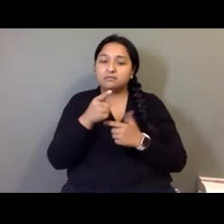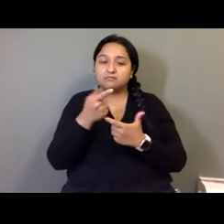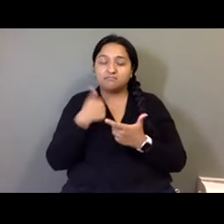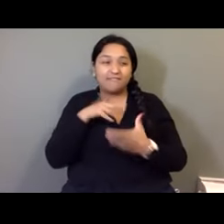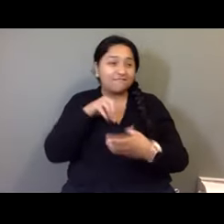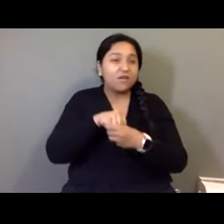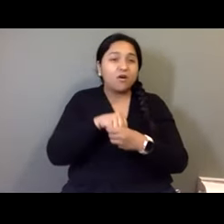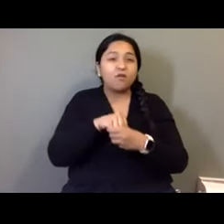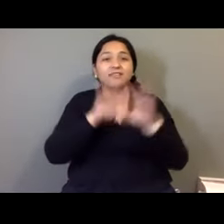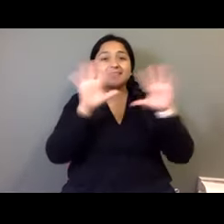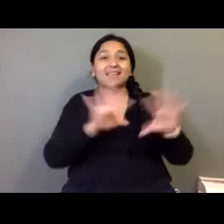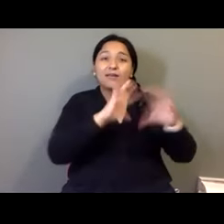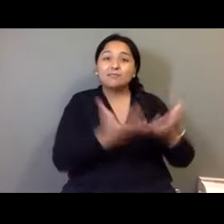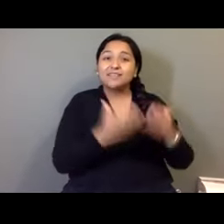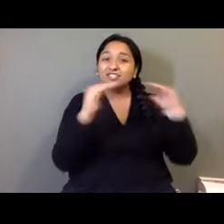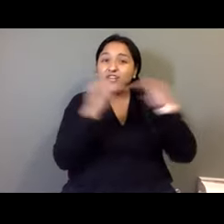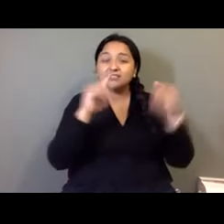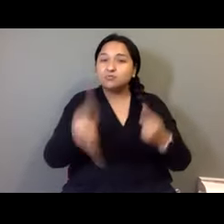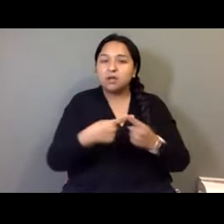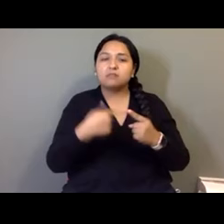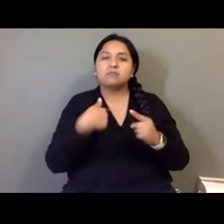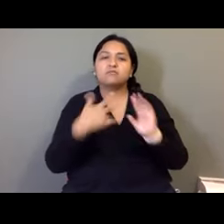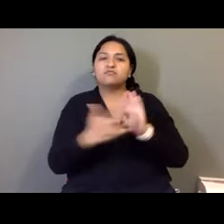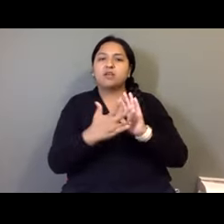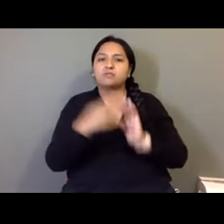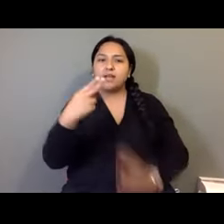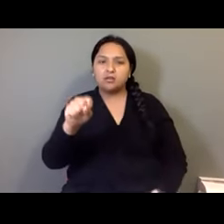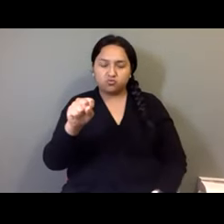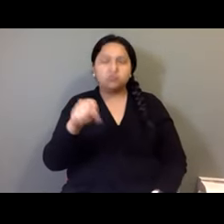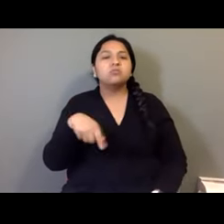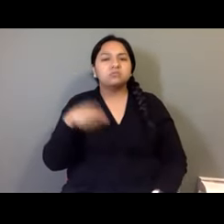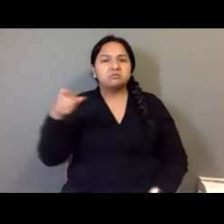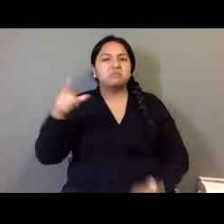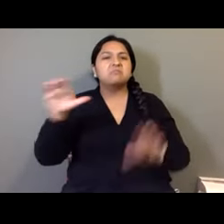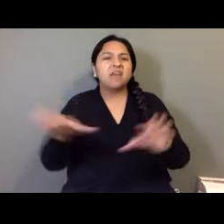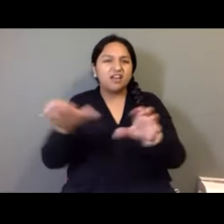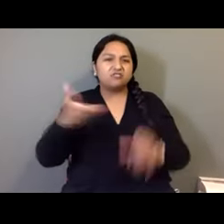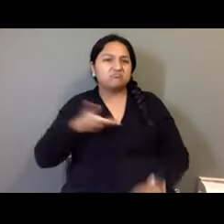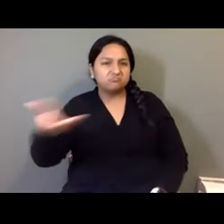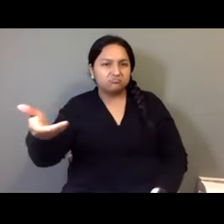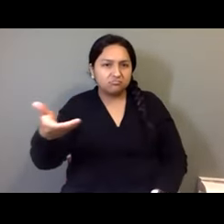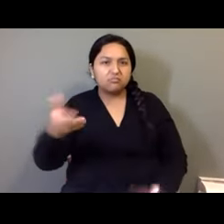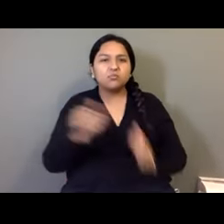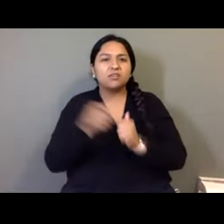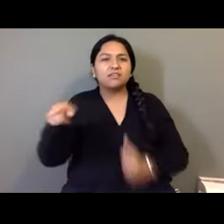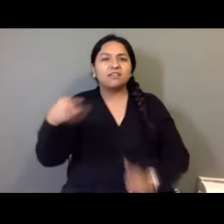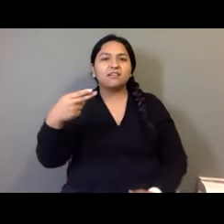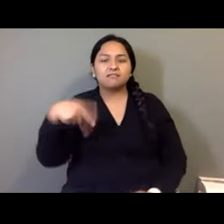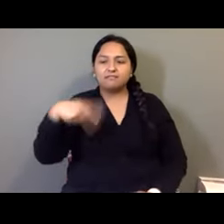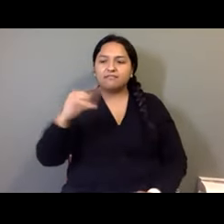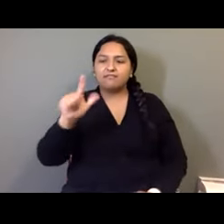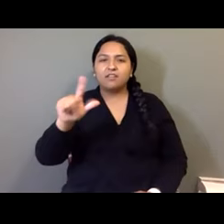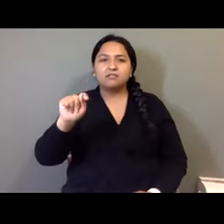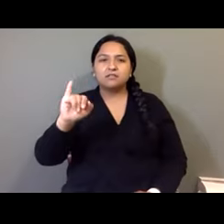was when I was a freshman in high school. I was invited to this action targeting Phil Tagami, who is a very prominent developer